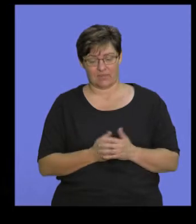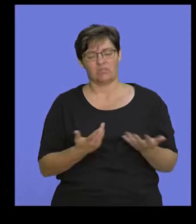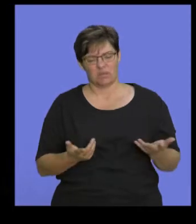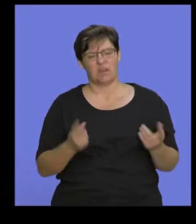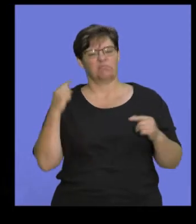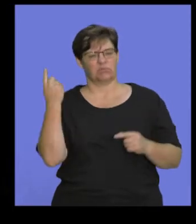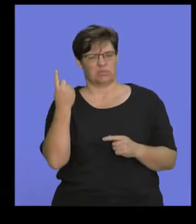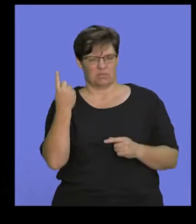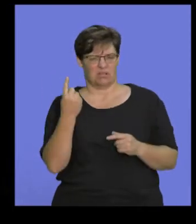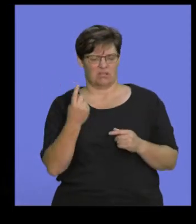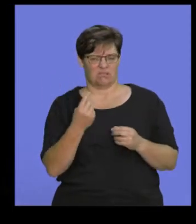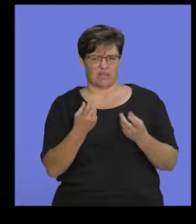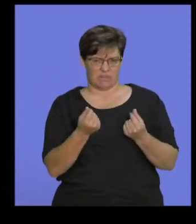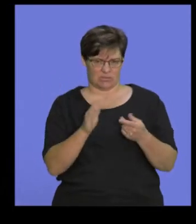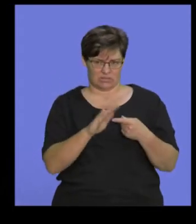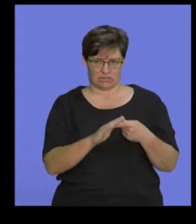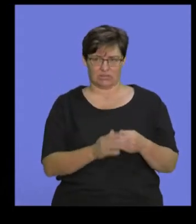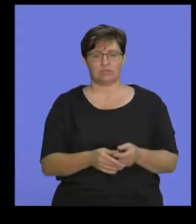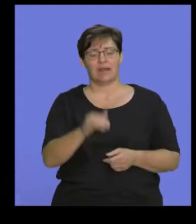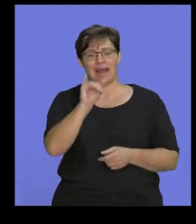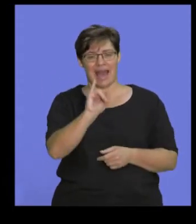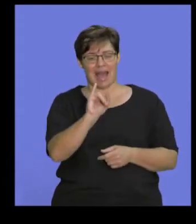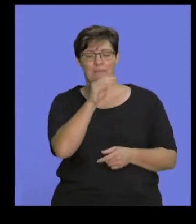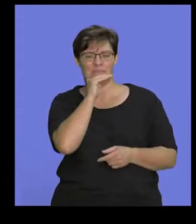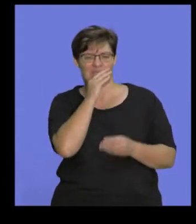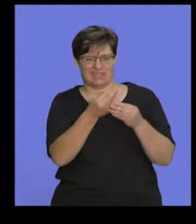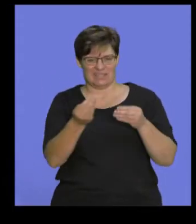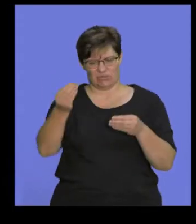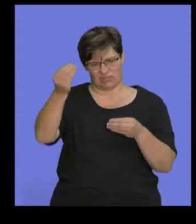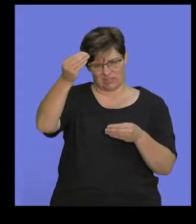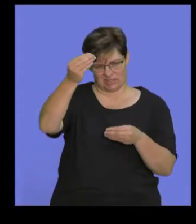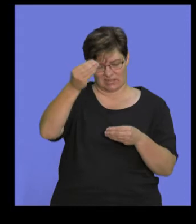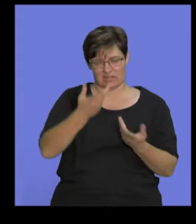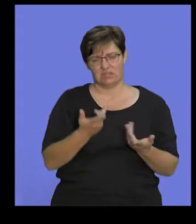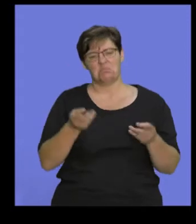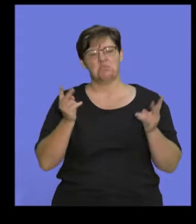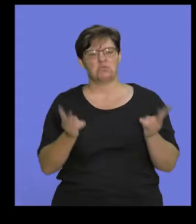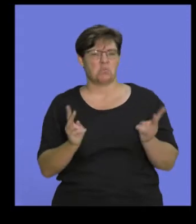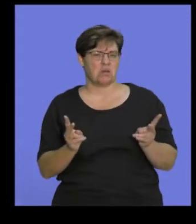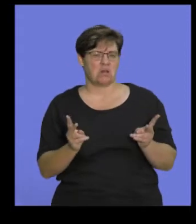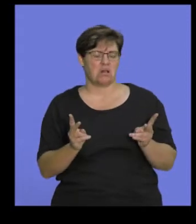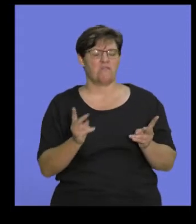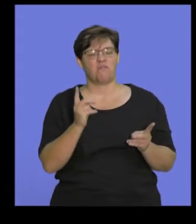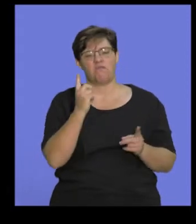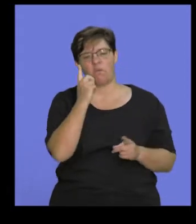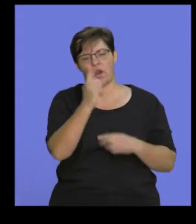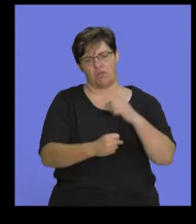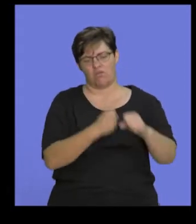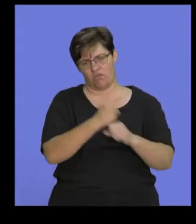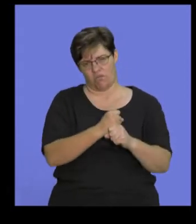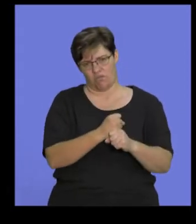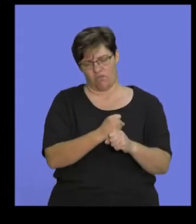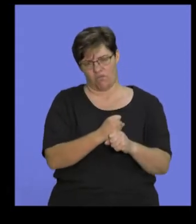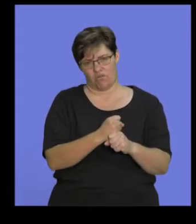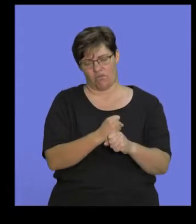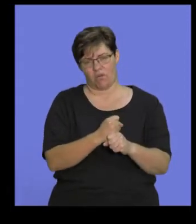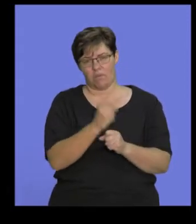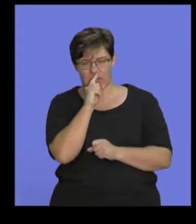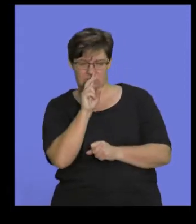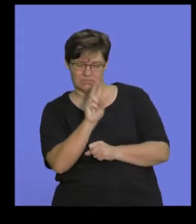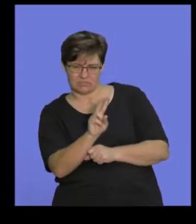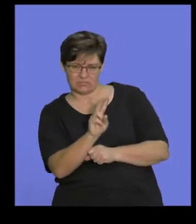principal amount. Then I will be the interest. The interest is normally per annum, but we're going to